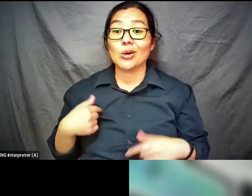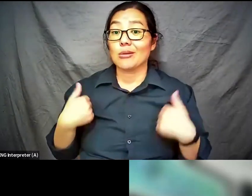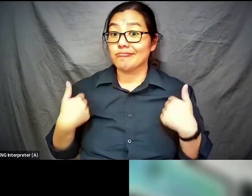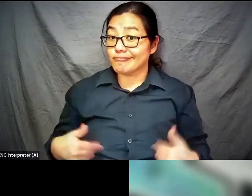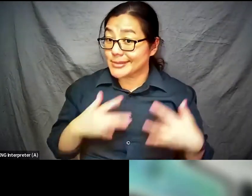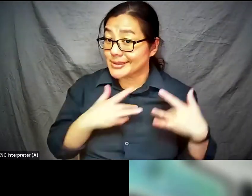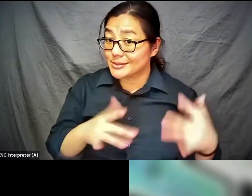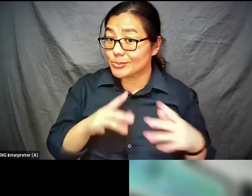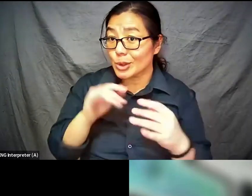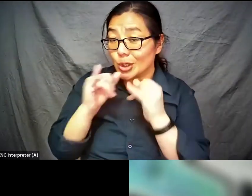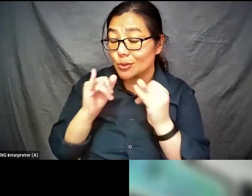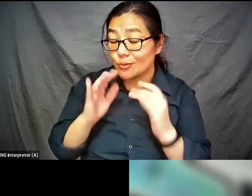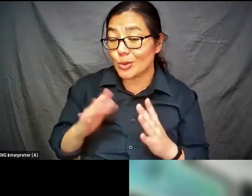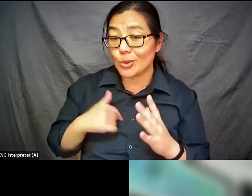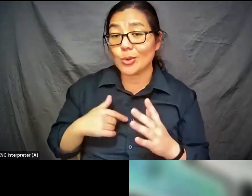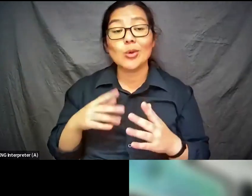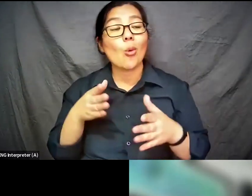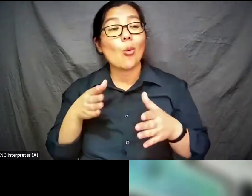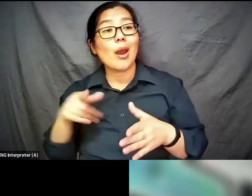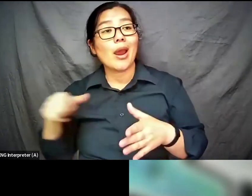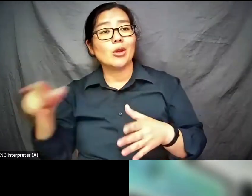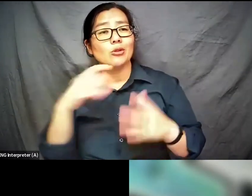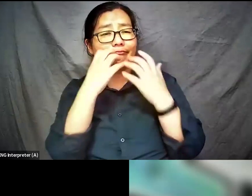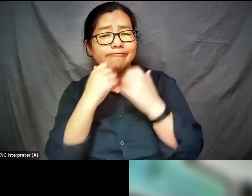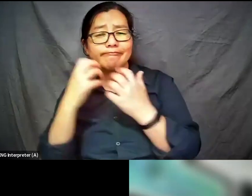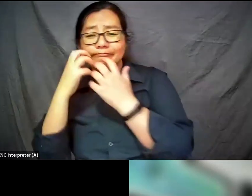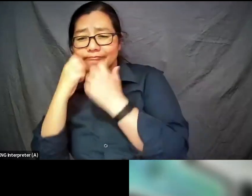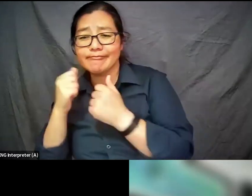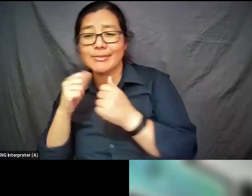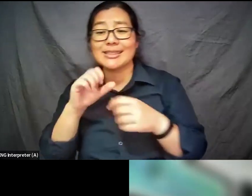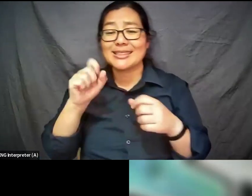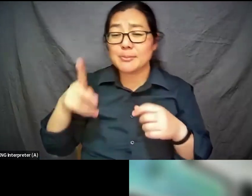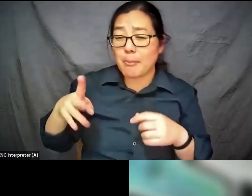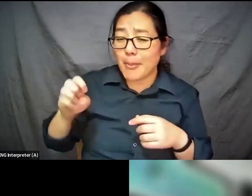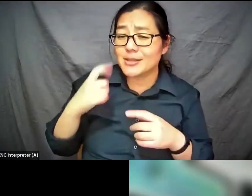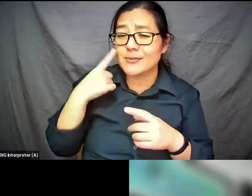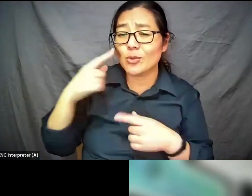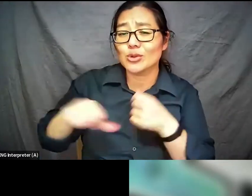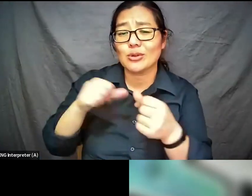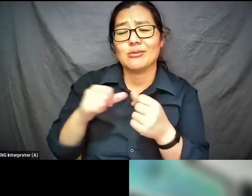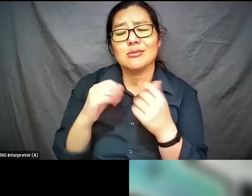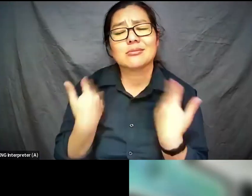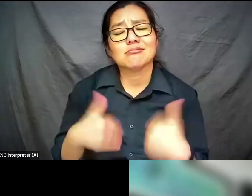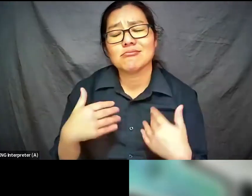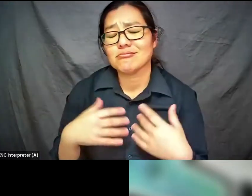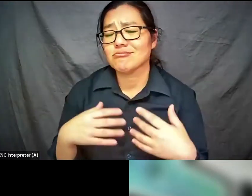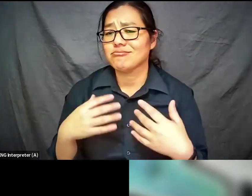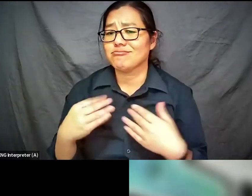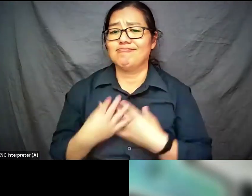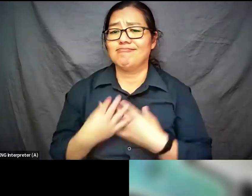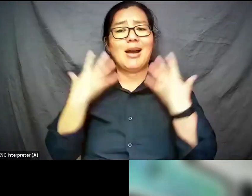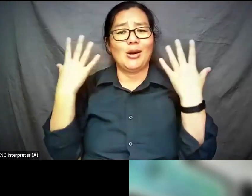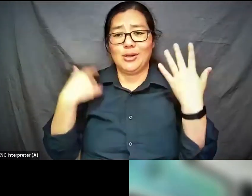incorporating those into how we ask the questions, how collection is even done. There's an